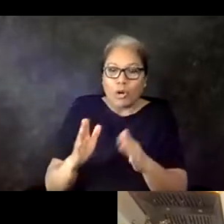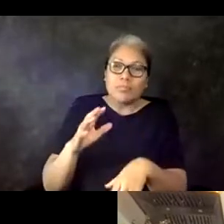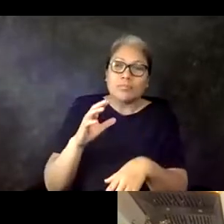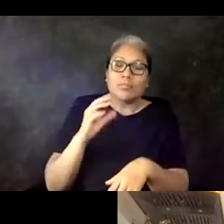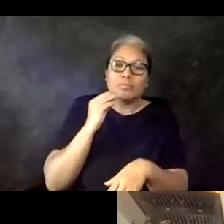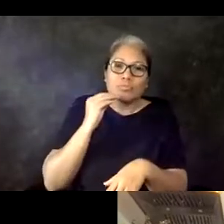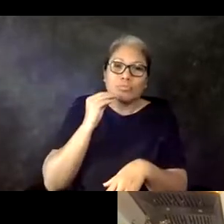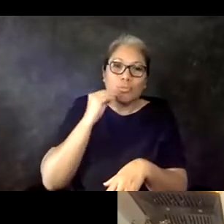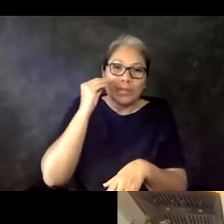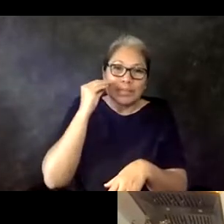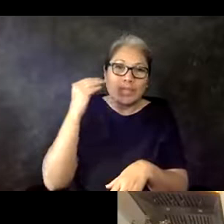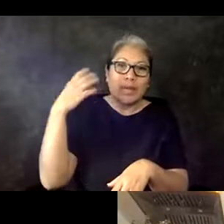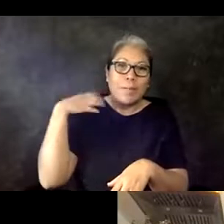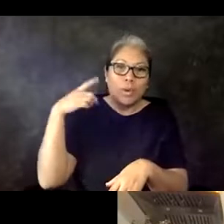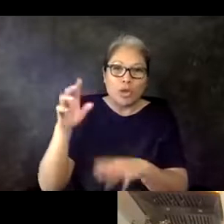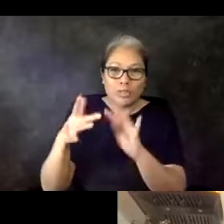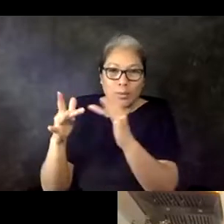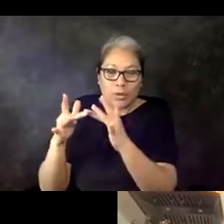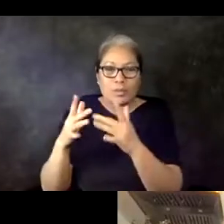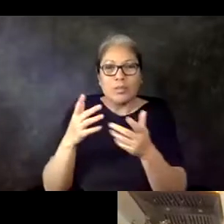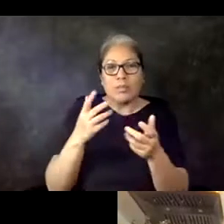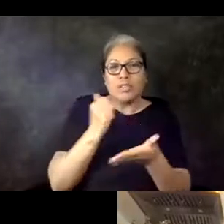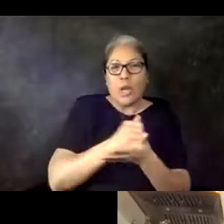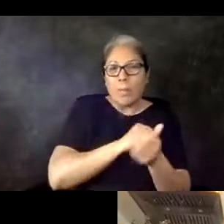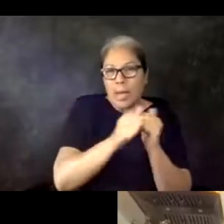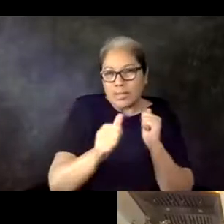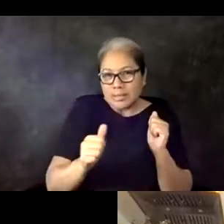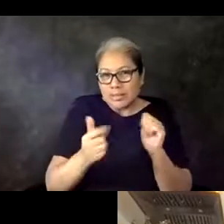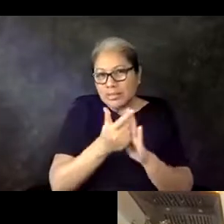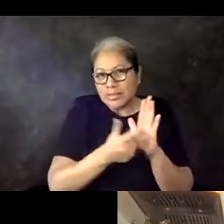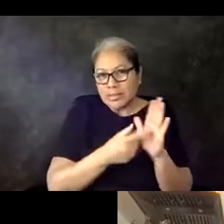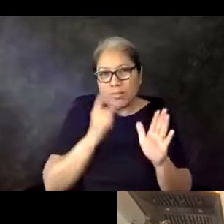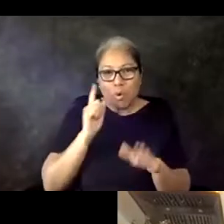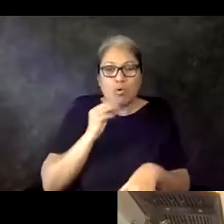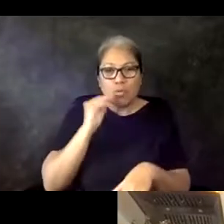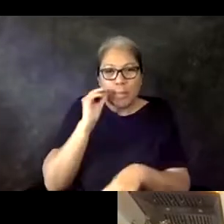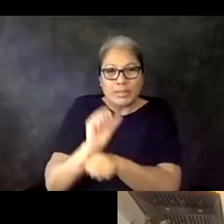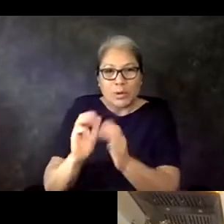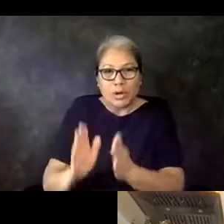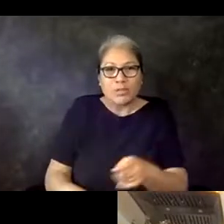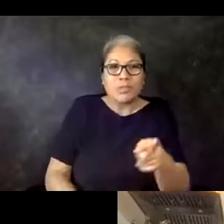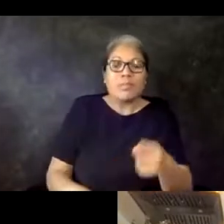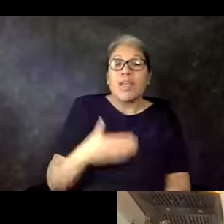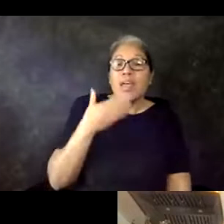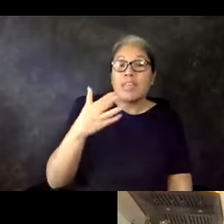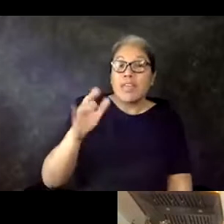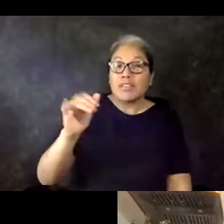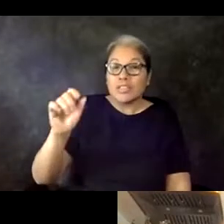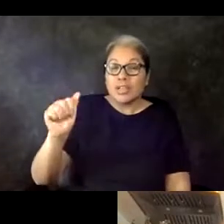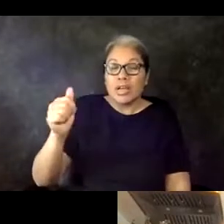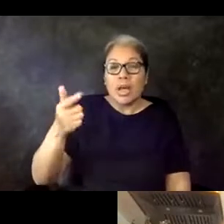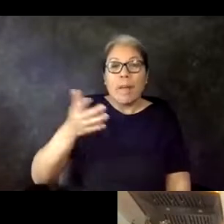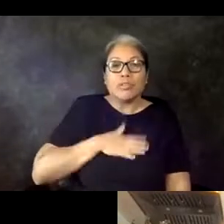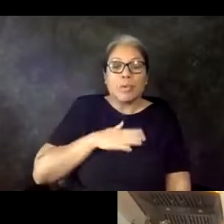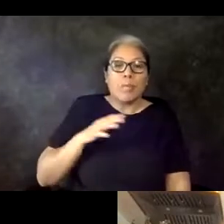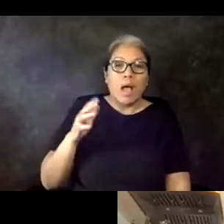Workers Bill of Rights. Welcome, Nikki. Thanks, Jessica. So I am, my audio description